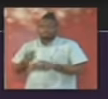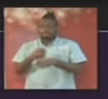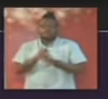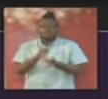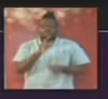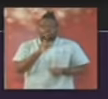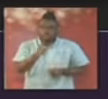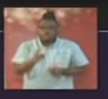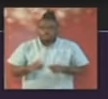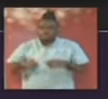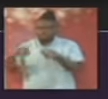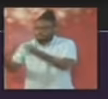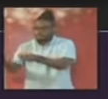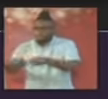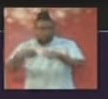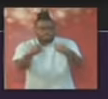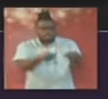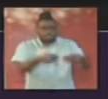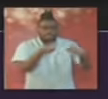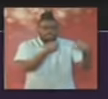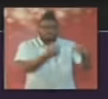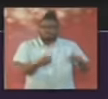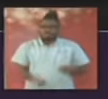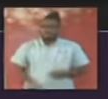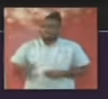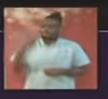billion doses by the end of this year.